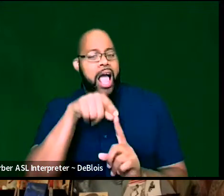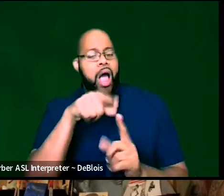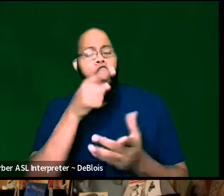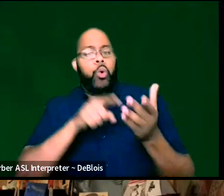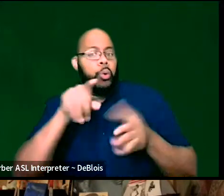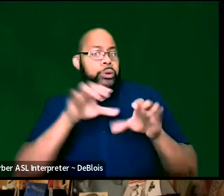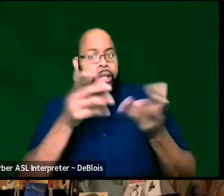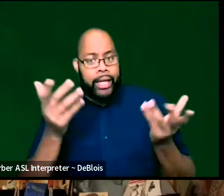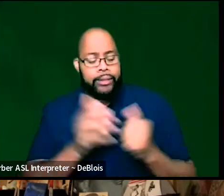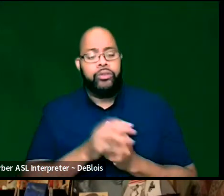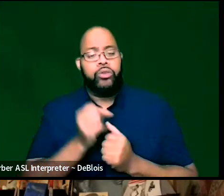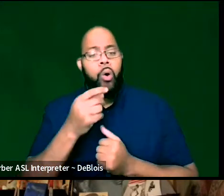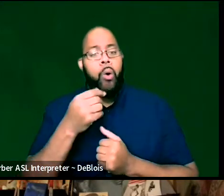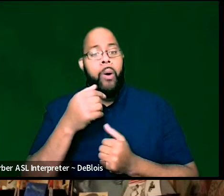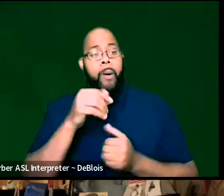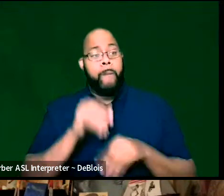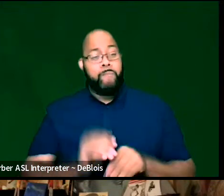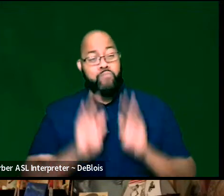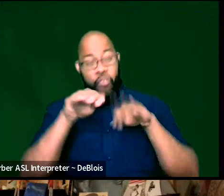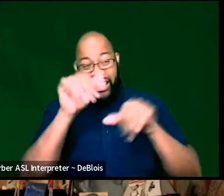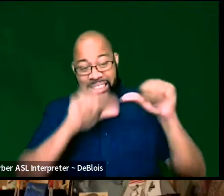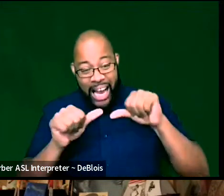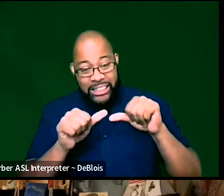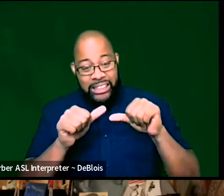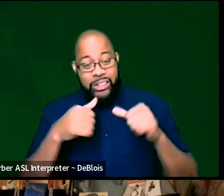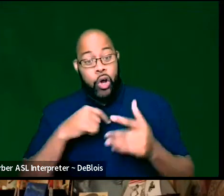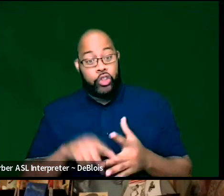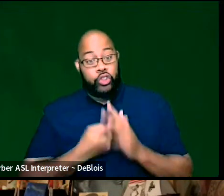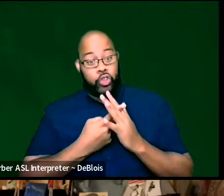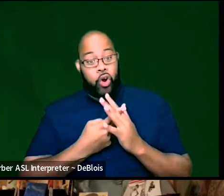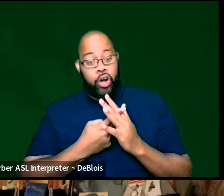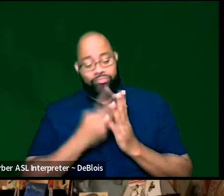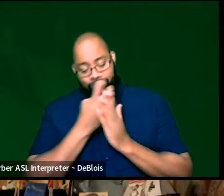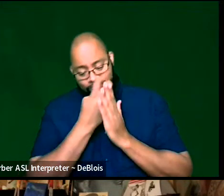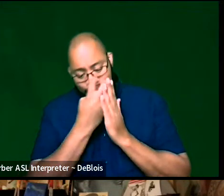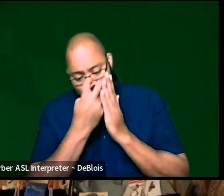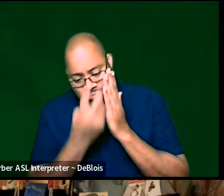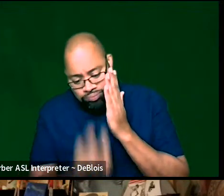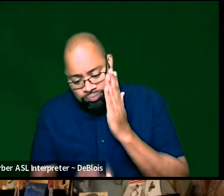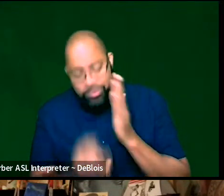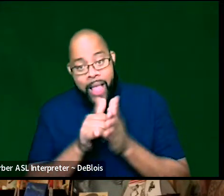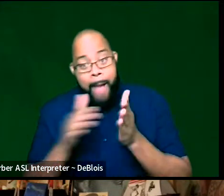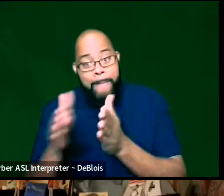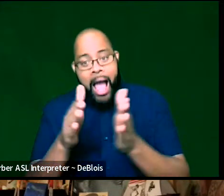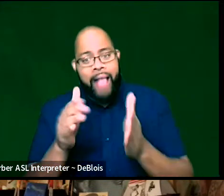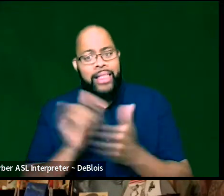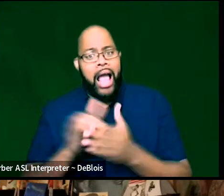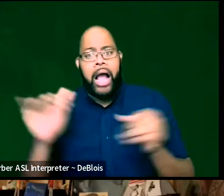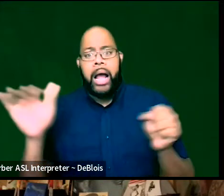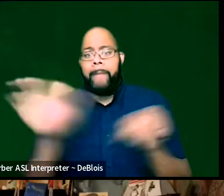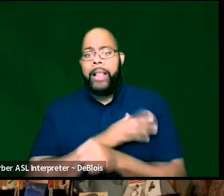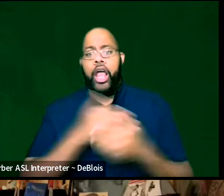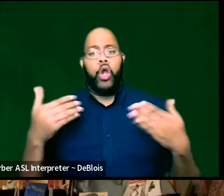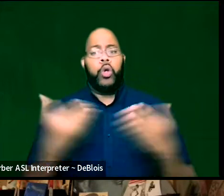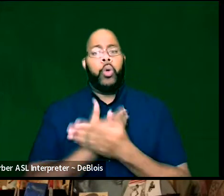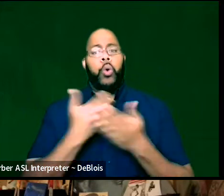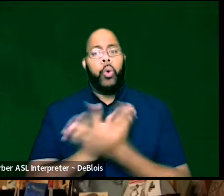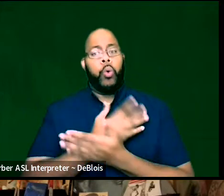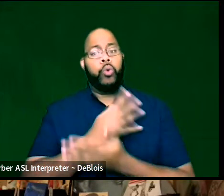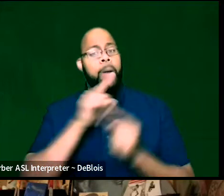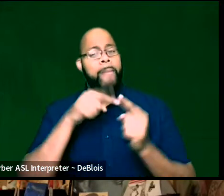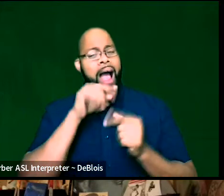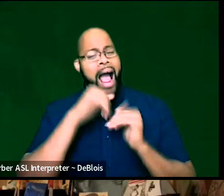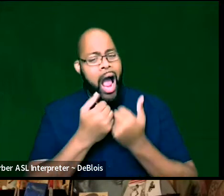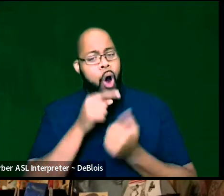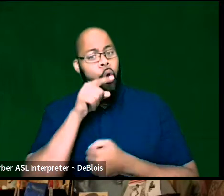you did. So being a marine scientist, and when I started to delve down that path, was like completely new. And you talked about